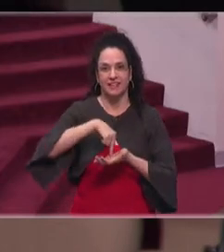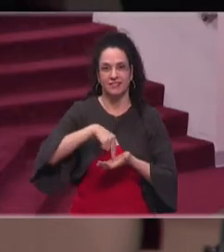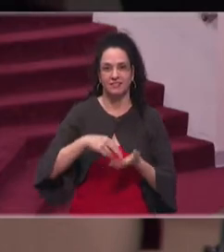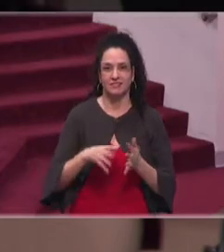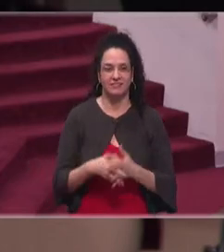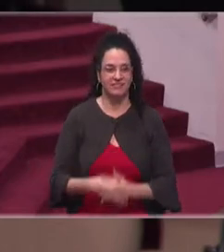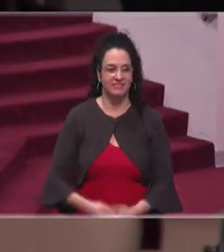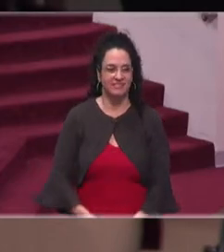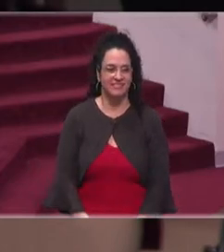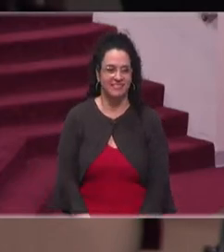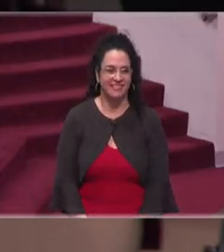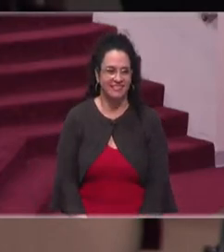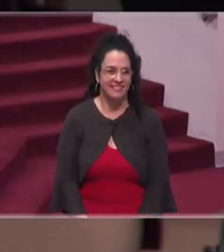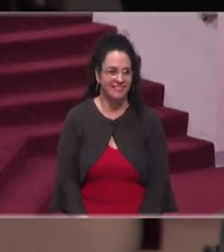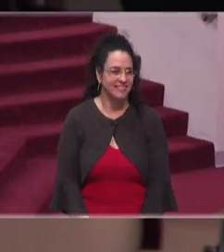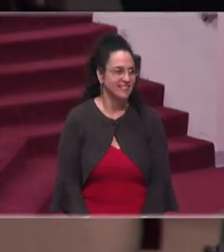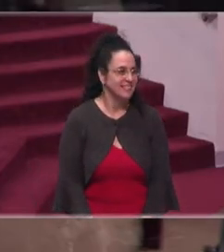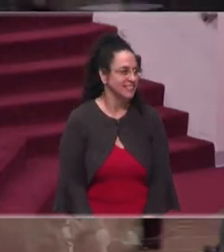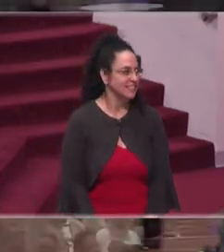stand?